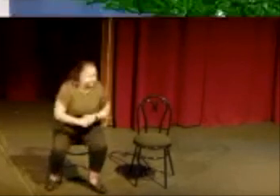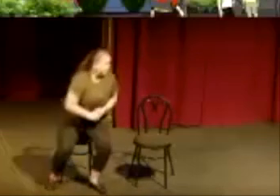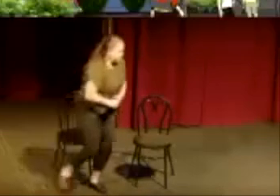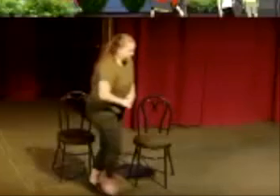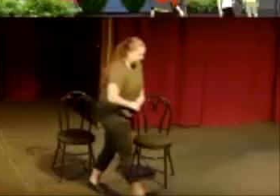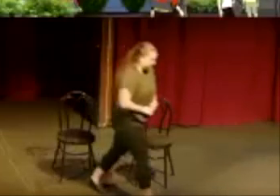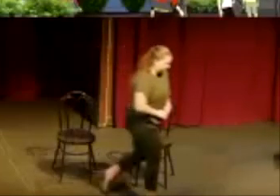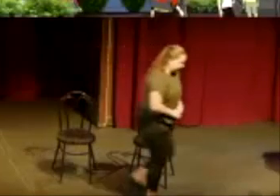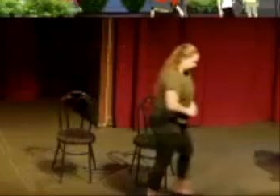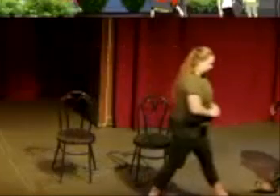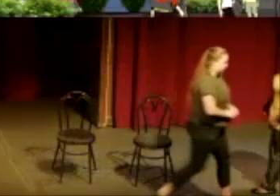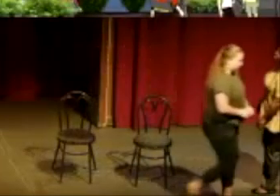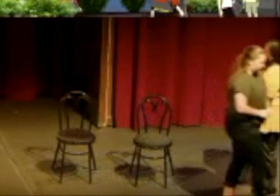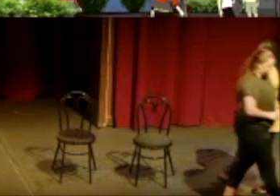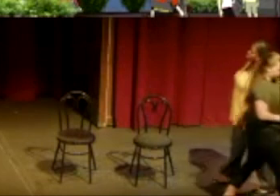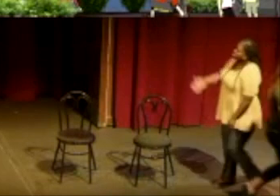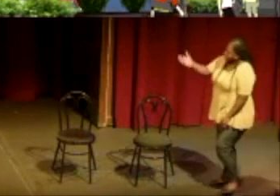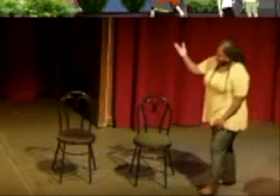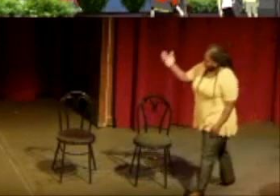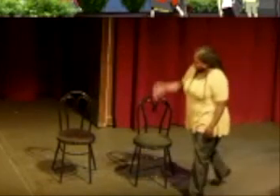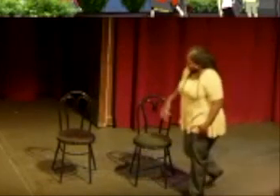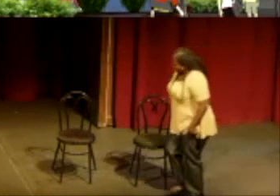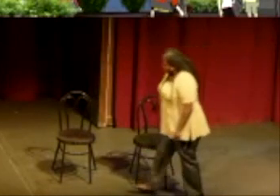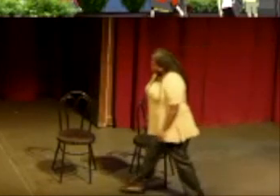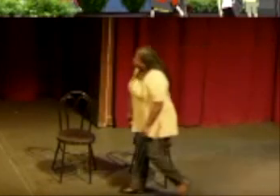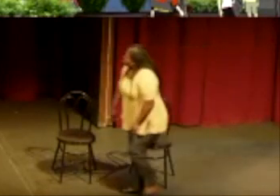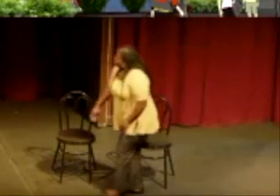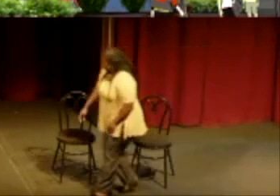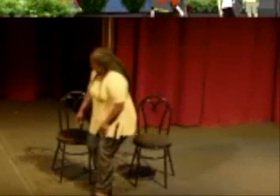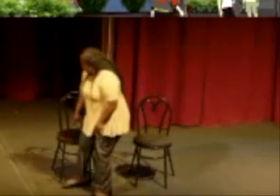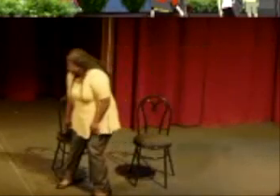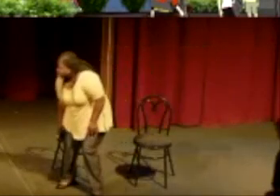classroom space, and then back out.